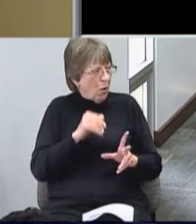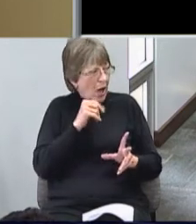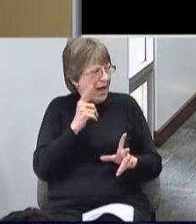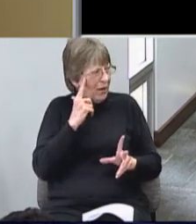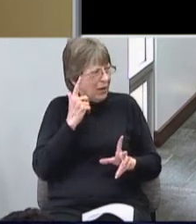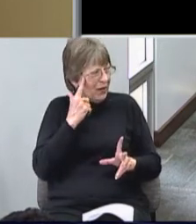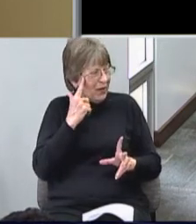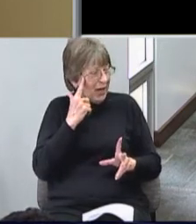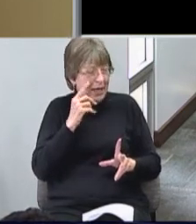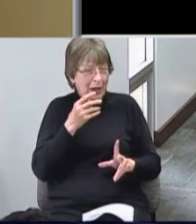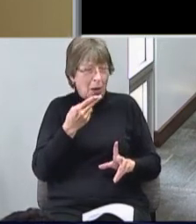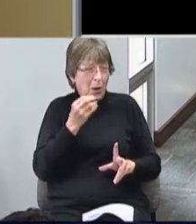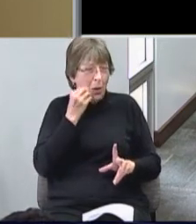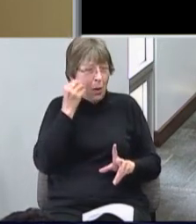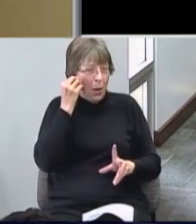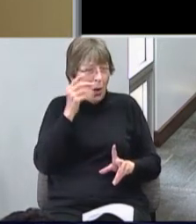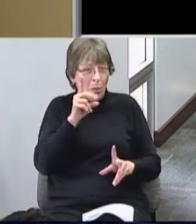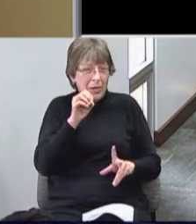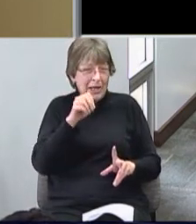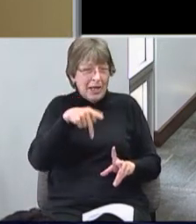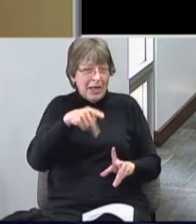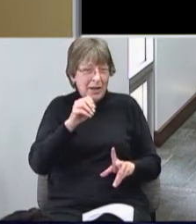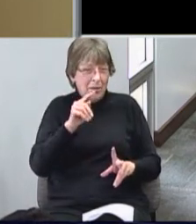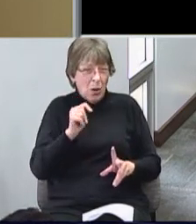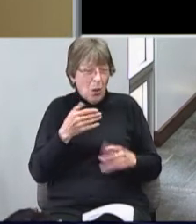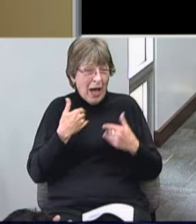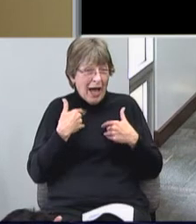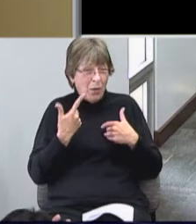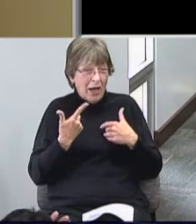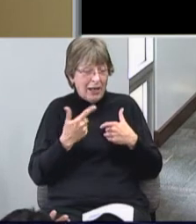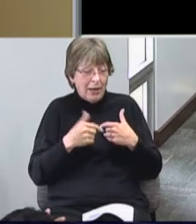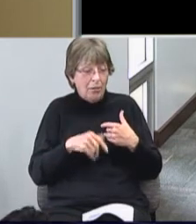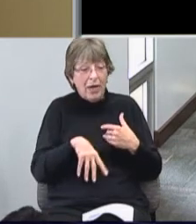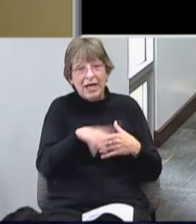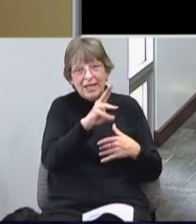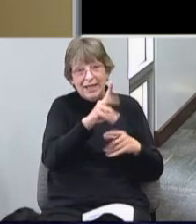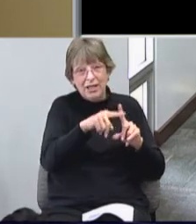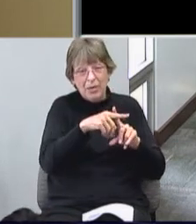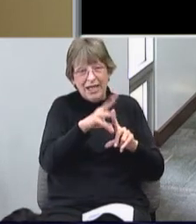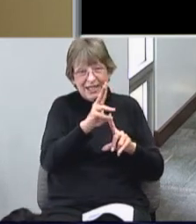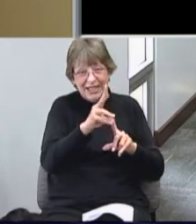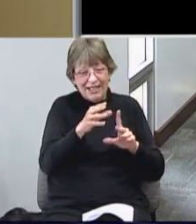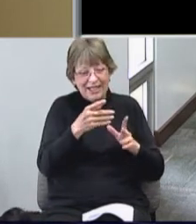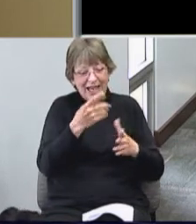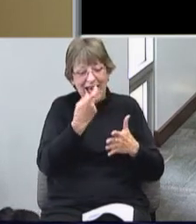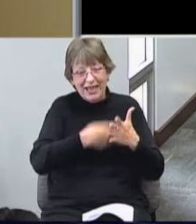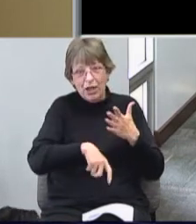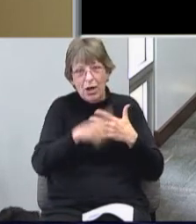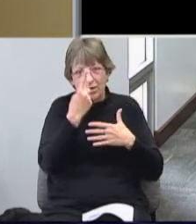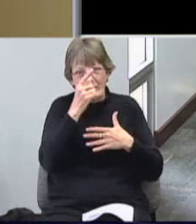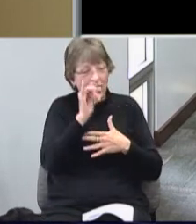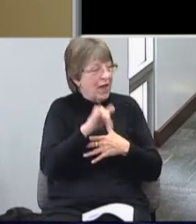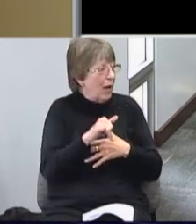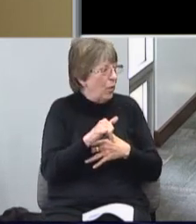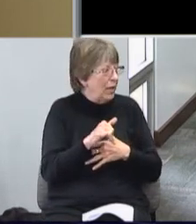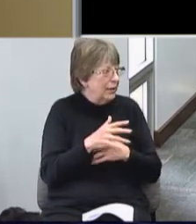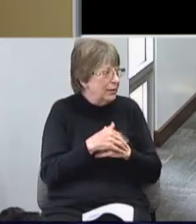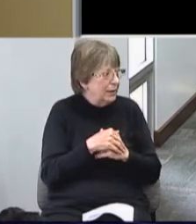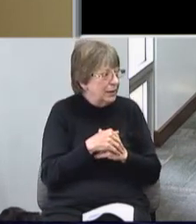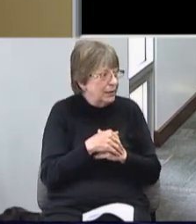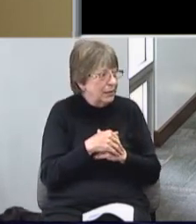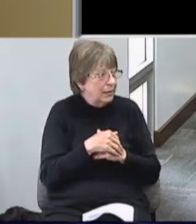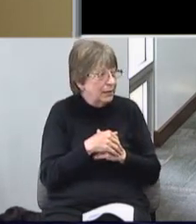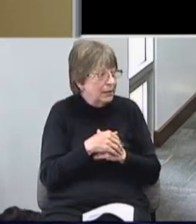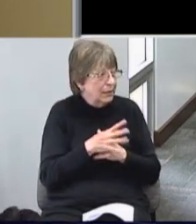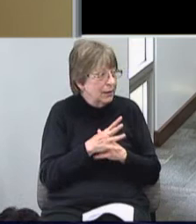had one on their website, only Lowe's did, and it was a 6x6, and the price on that was,